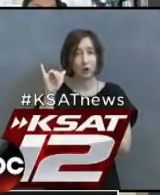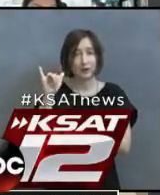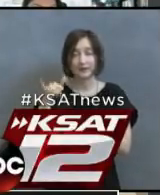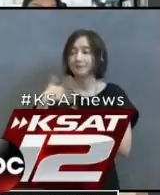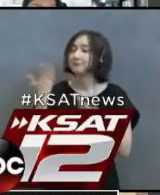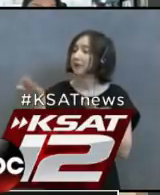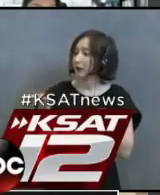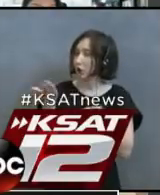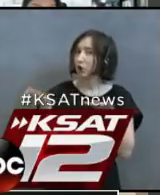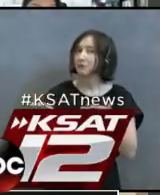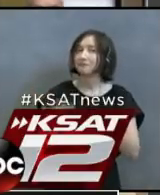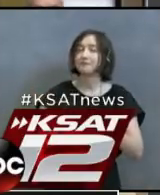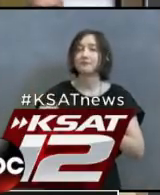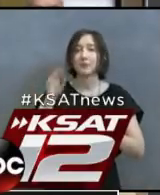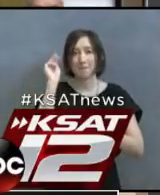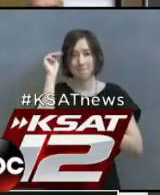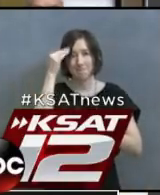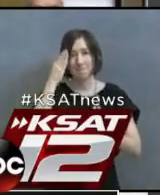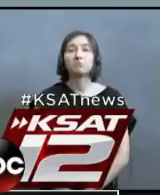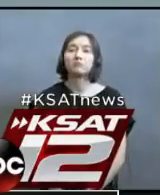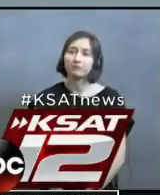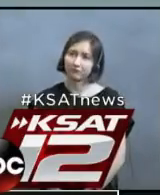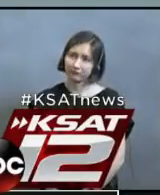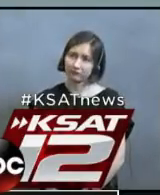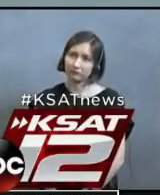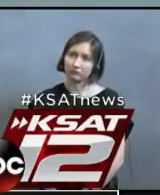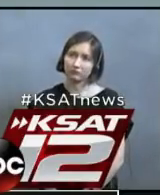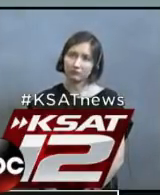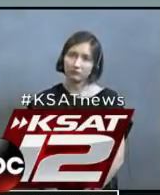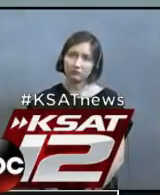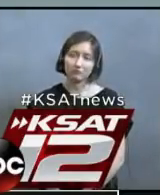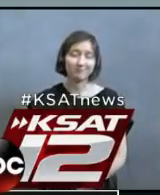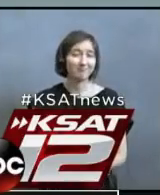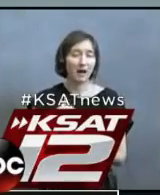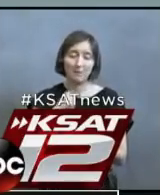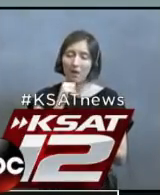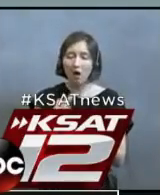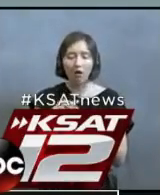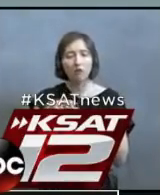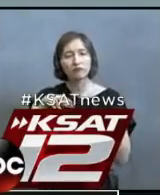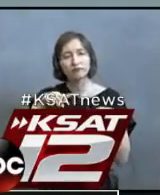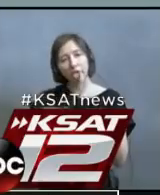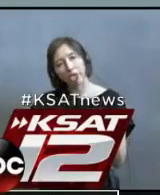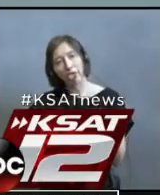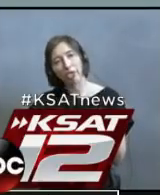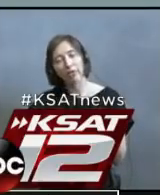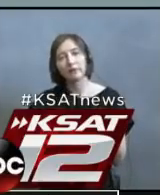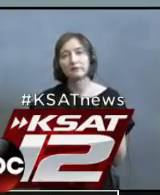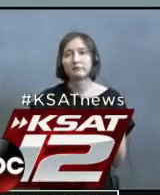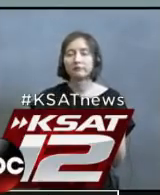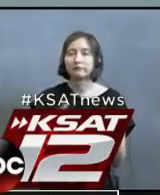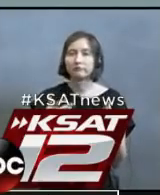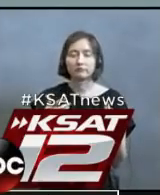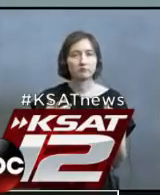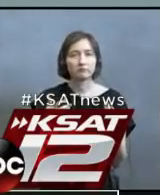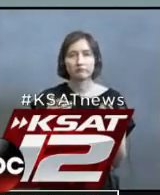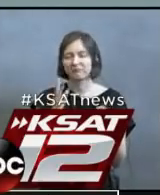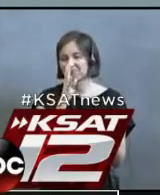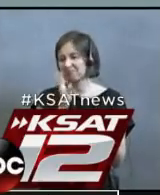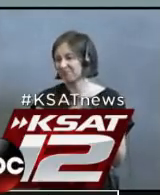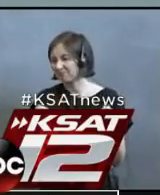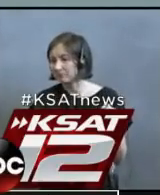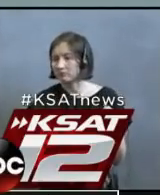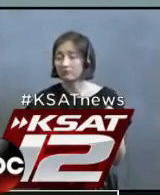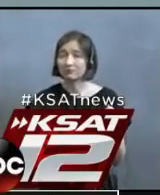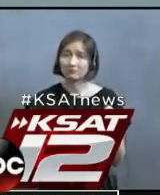to police, though some acknowledged a need for change. I will not sit by and not recognize that there are reforms